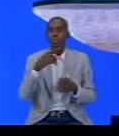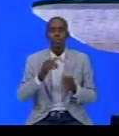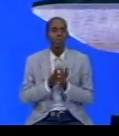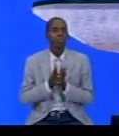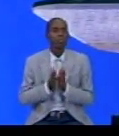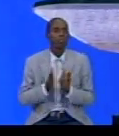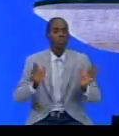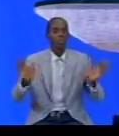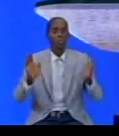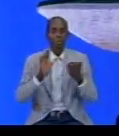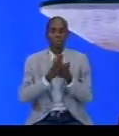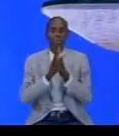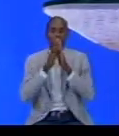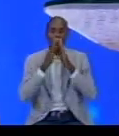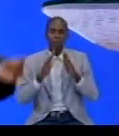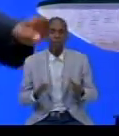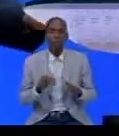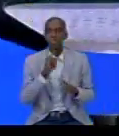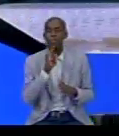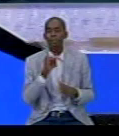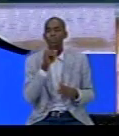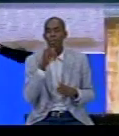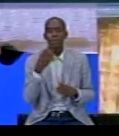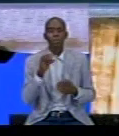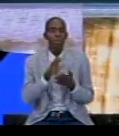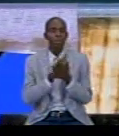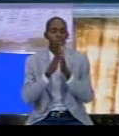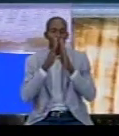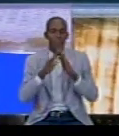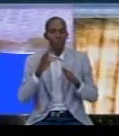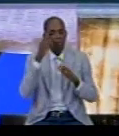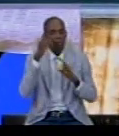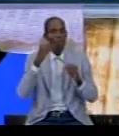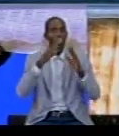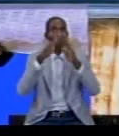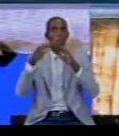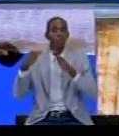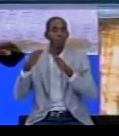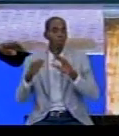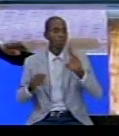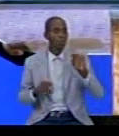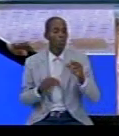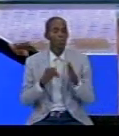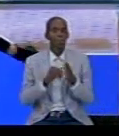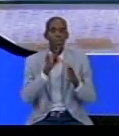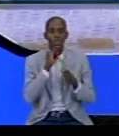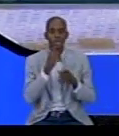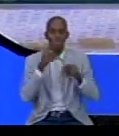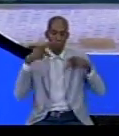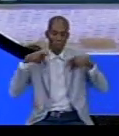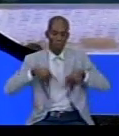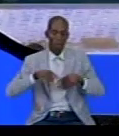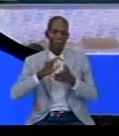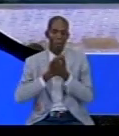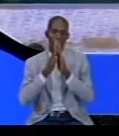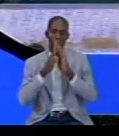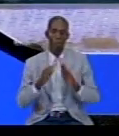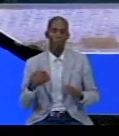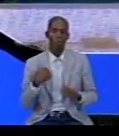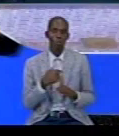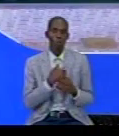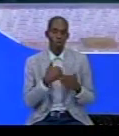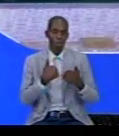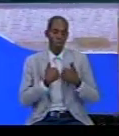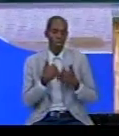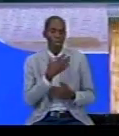not a peace for the community. It's a personal peace that we have. And Daniel